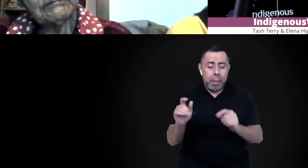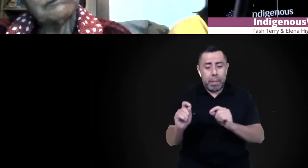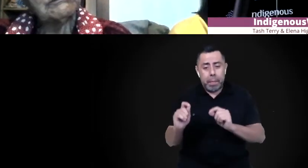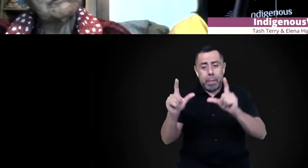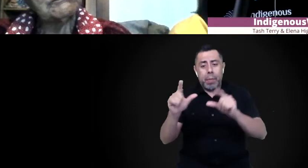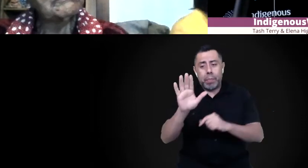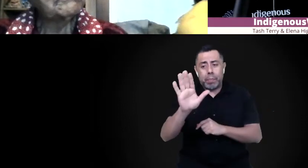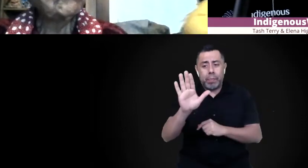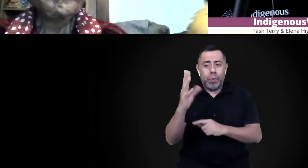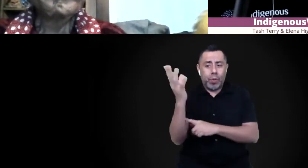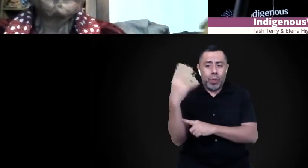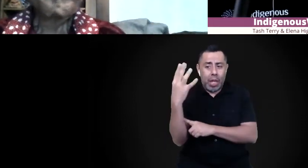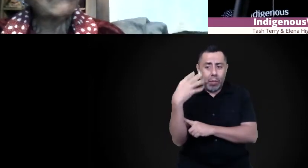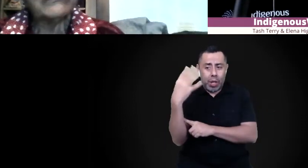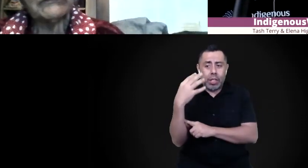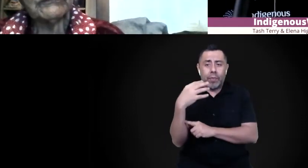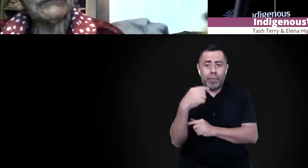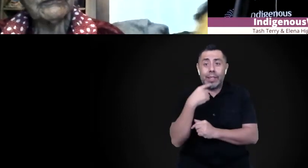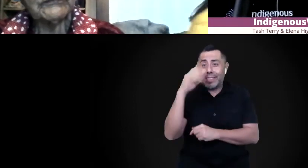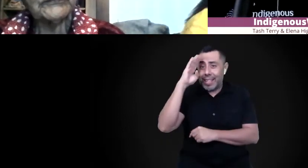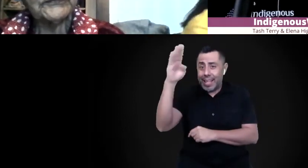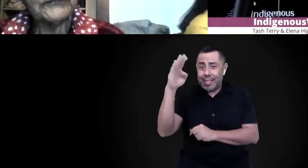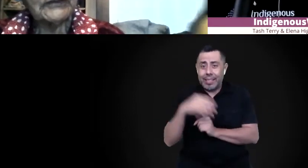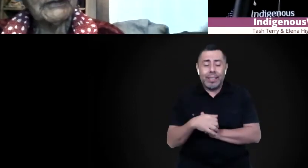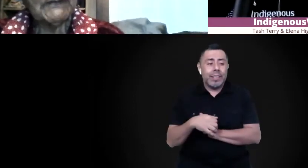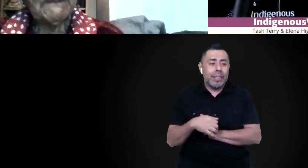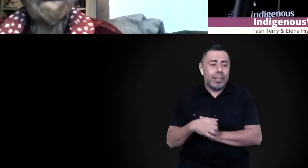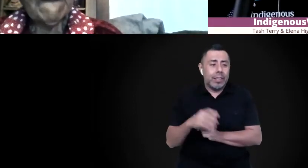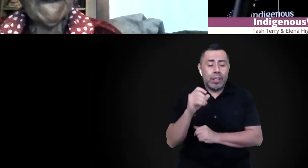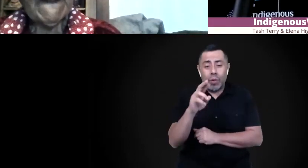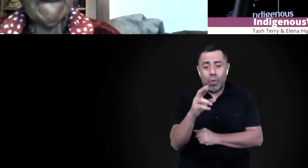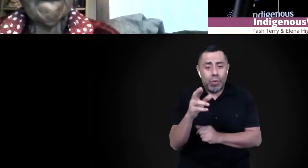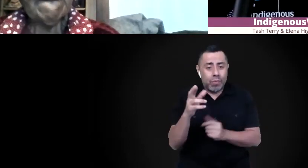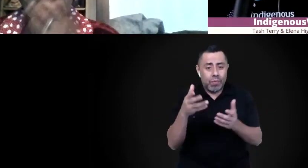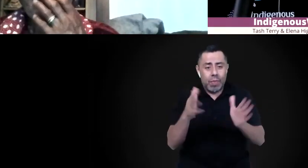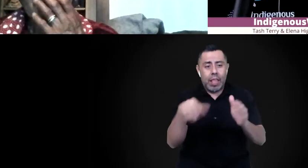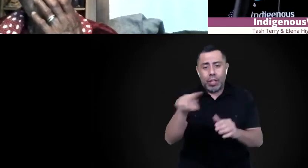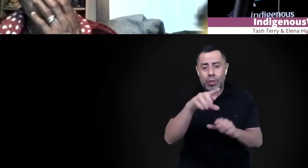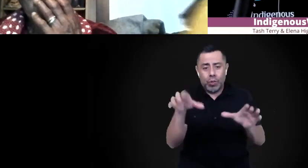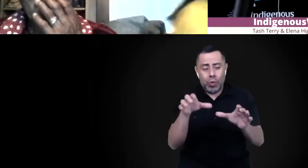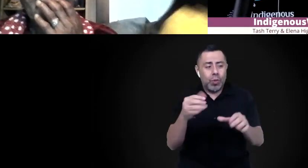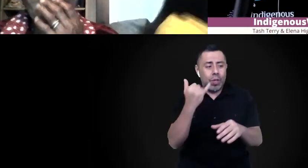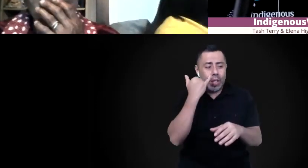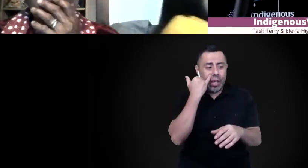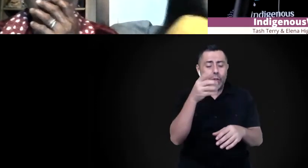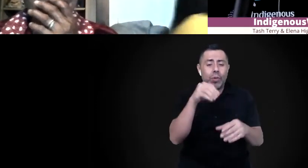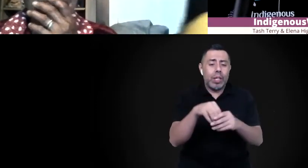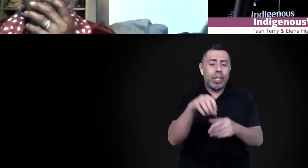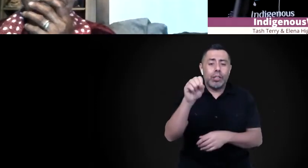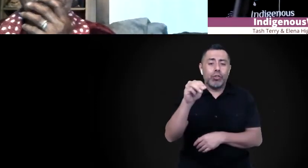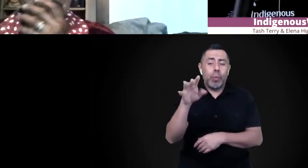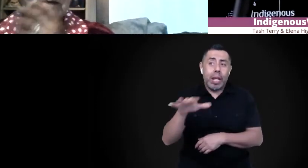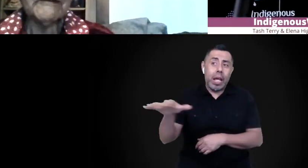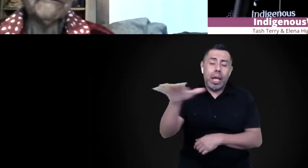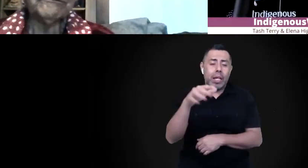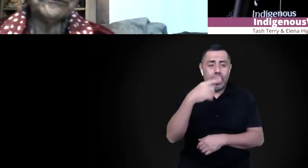your camera and say hello, I'll just let you do that. And then if you're in our social media, Tash, if you can